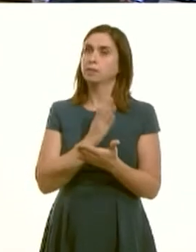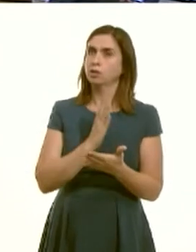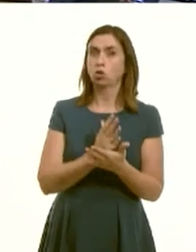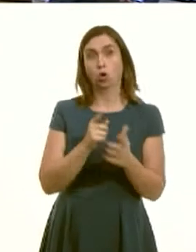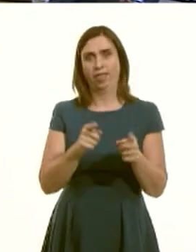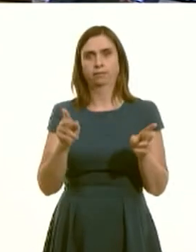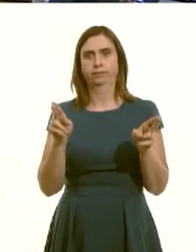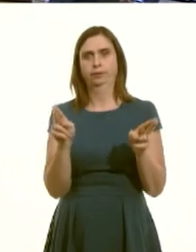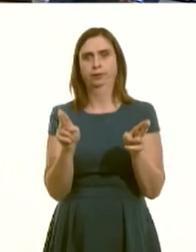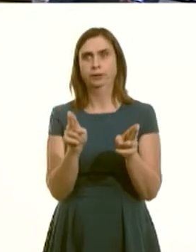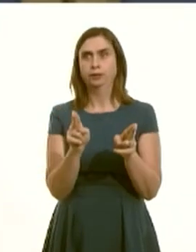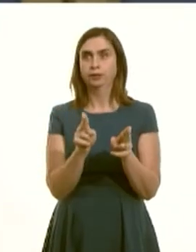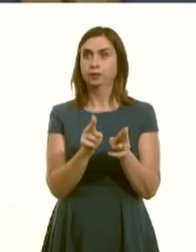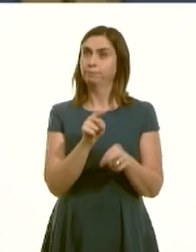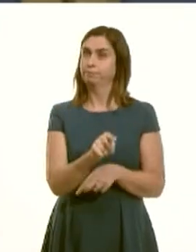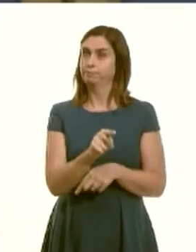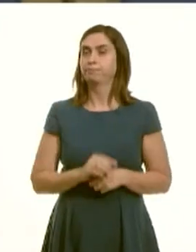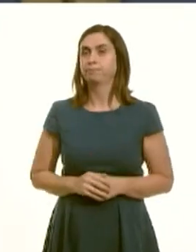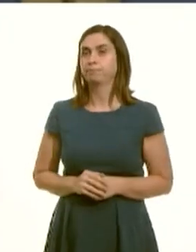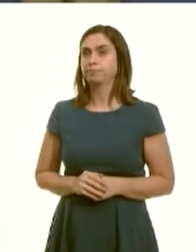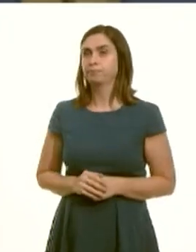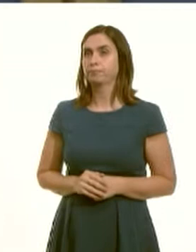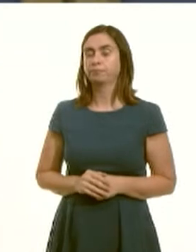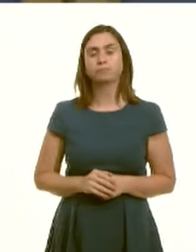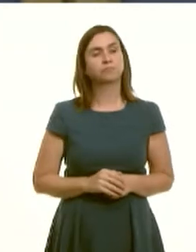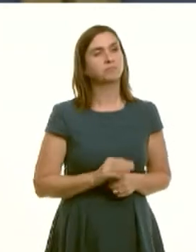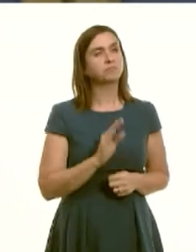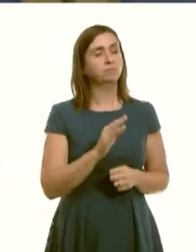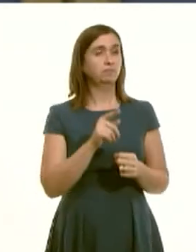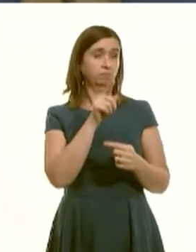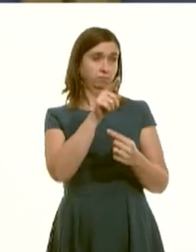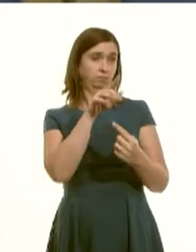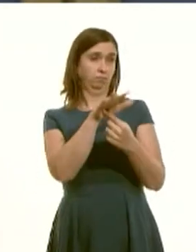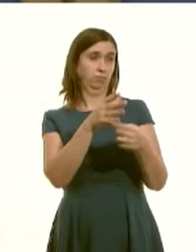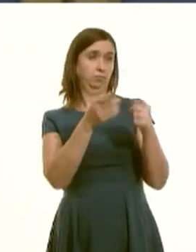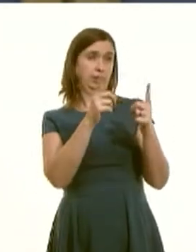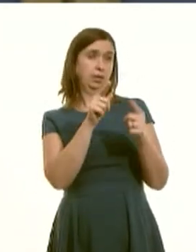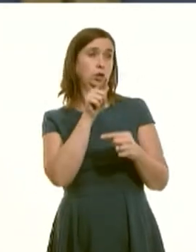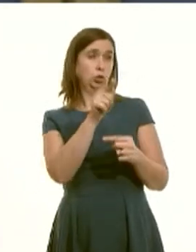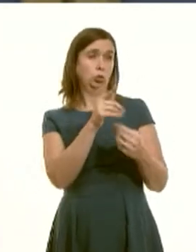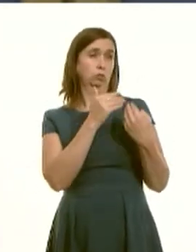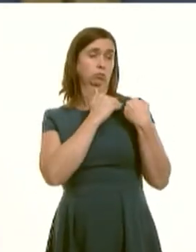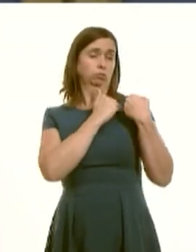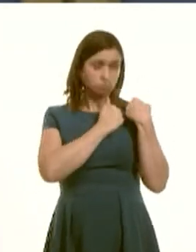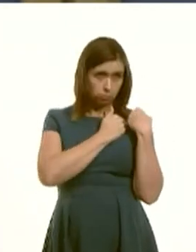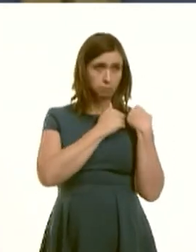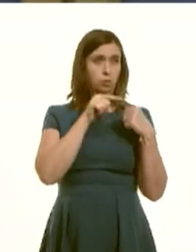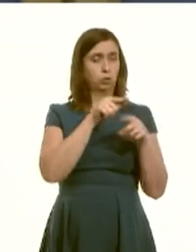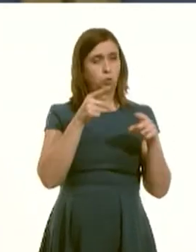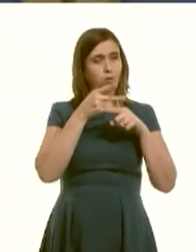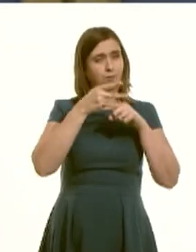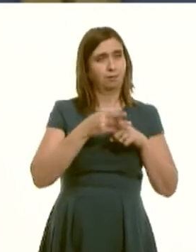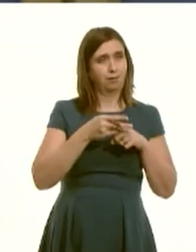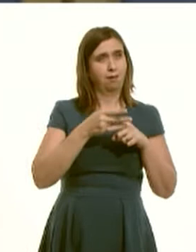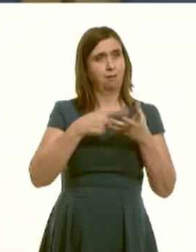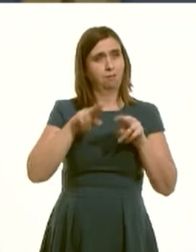category continue to drop. The First Minister should take very seriously his responsibilities to both patients and staff in